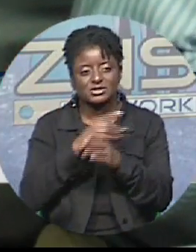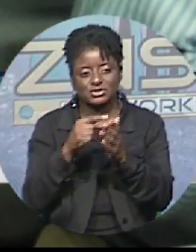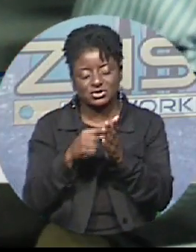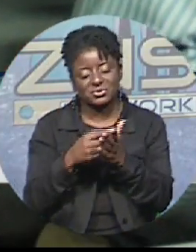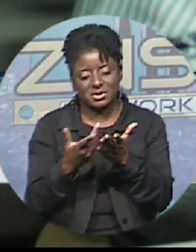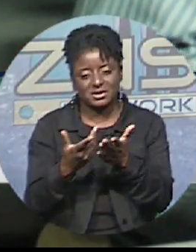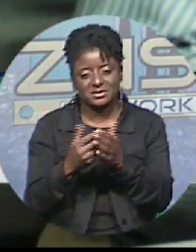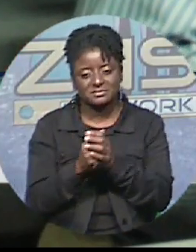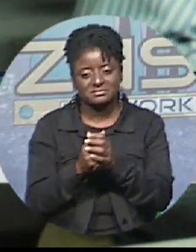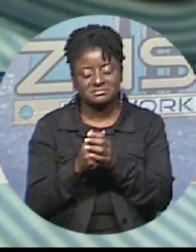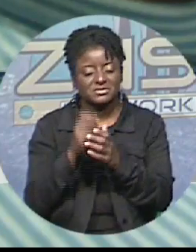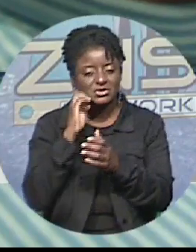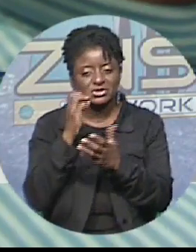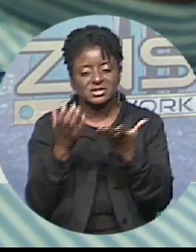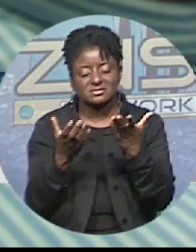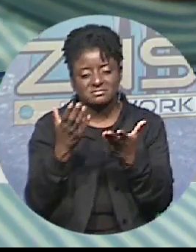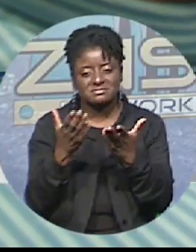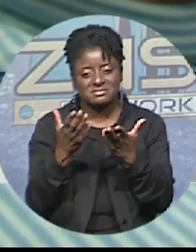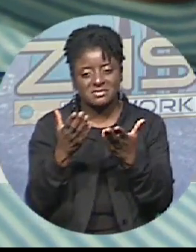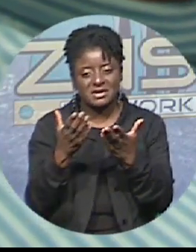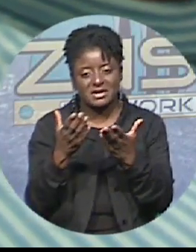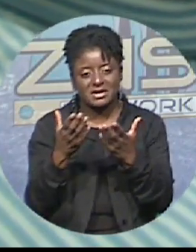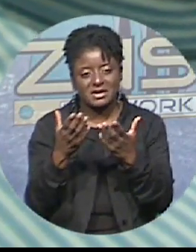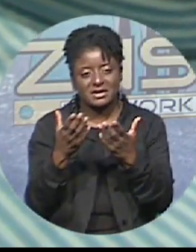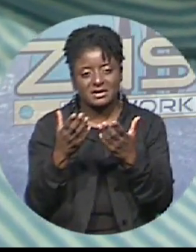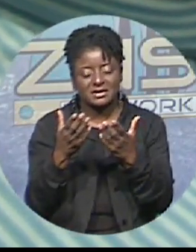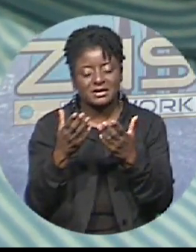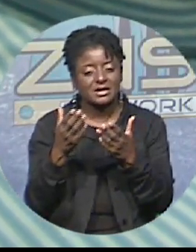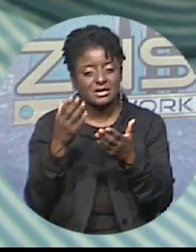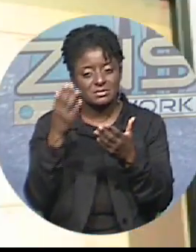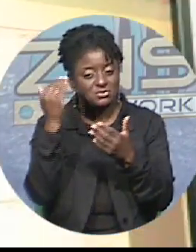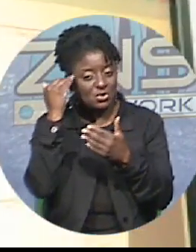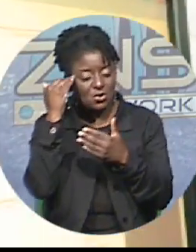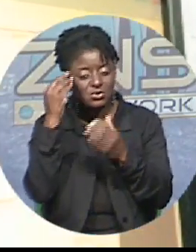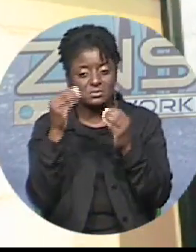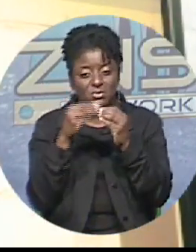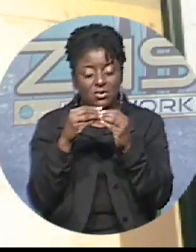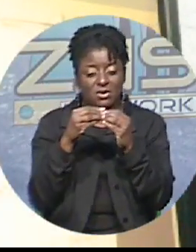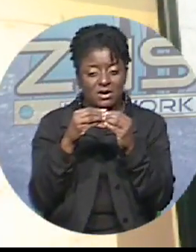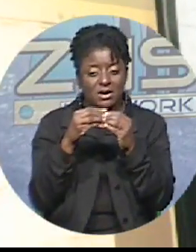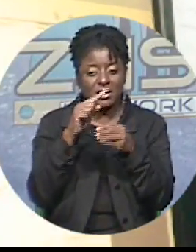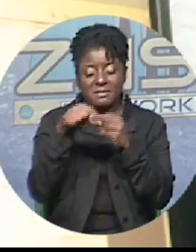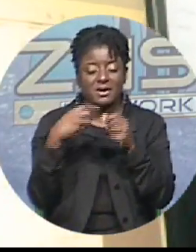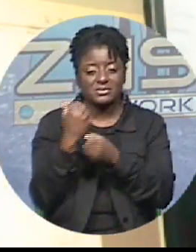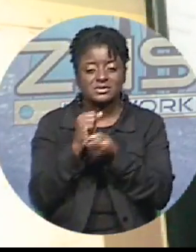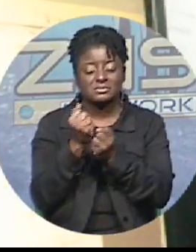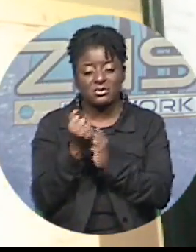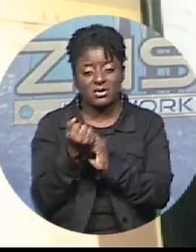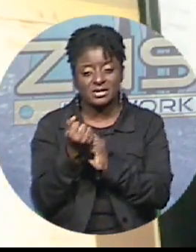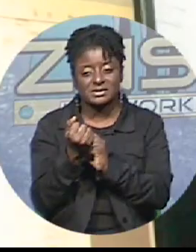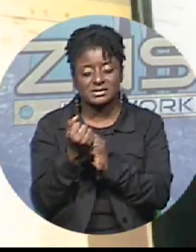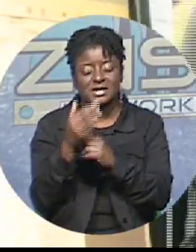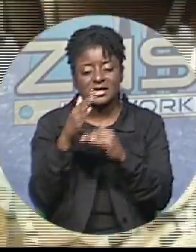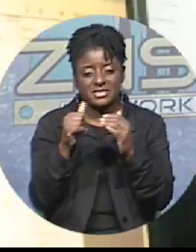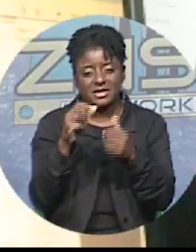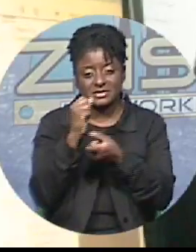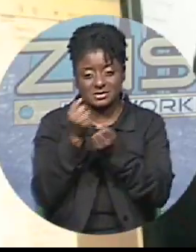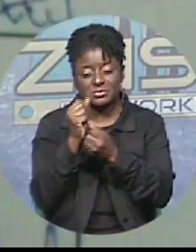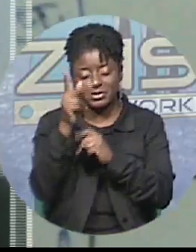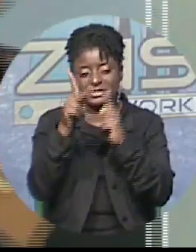maybe knows a little bit more about sports than the sports people, but there's still a lot more time to go. We'll see, we'll find